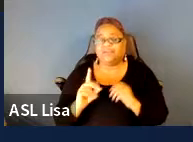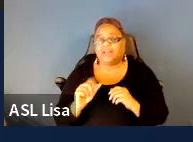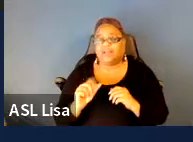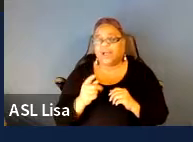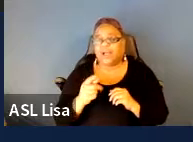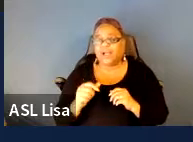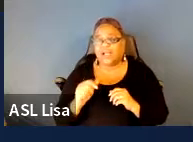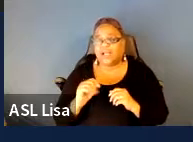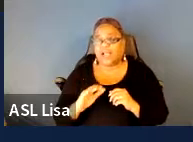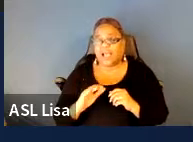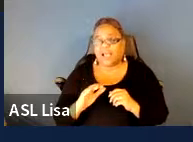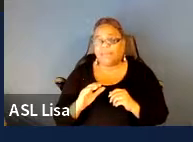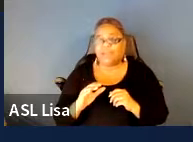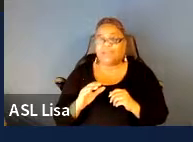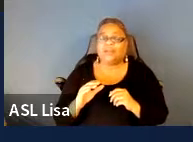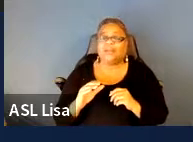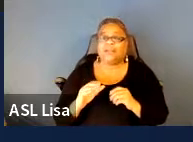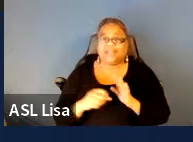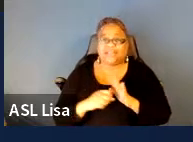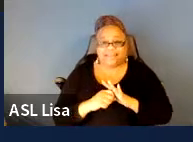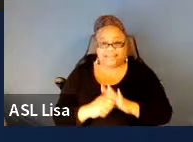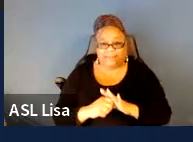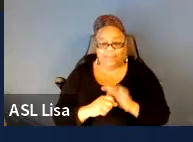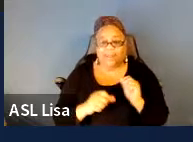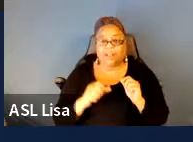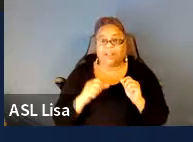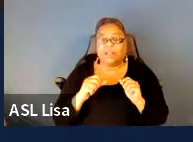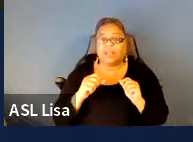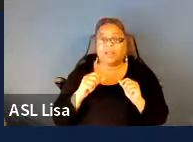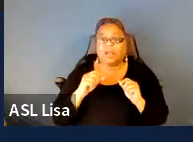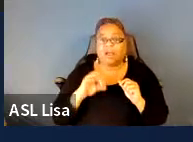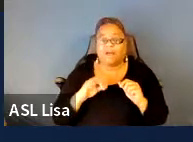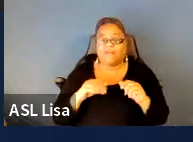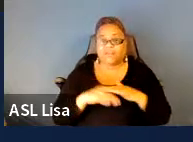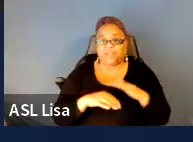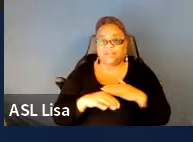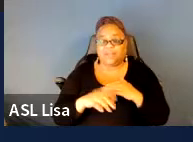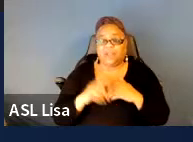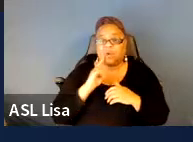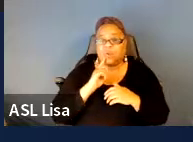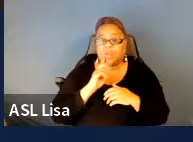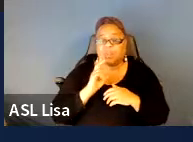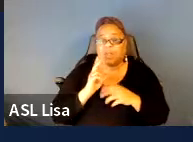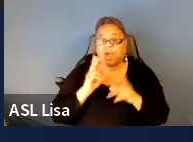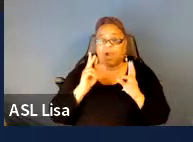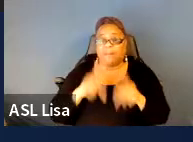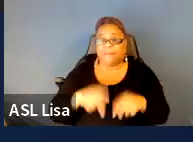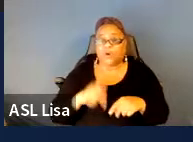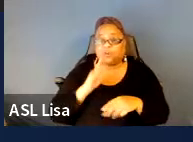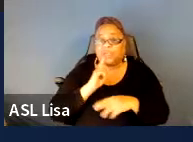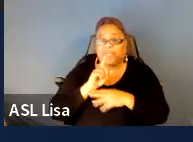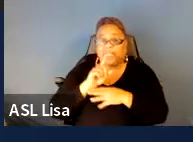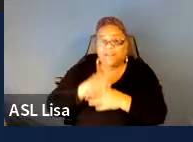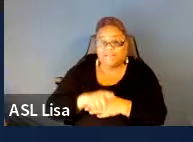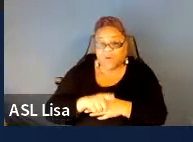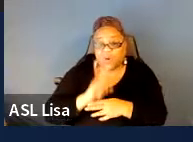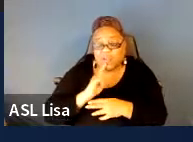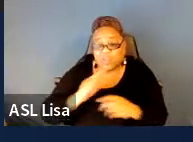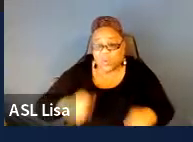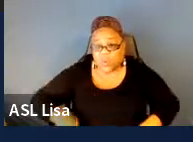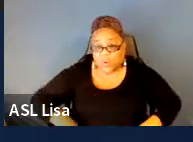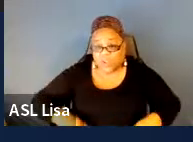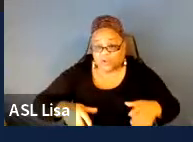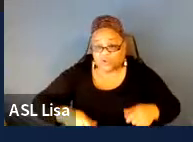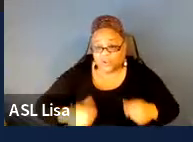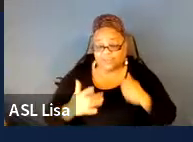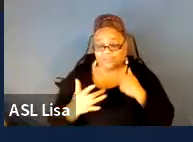with a person leaning forward in their wheelchair. That is not technically something that we say is